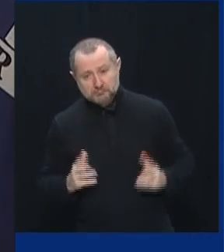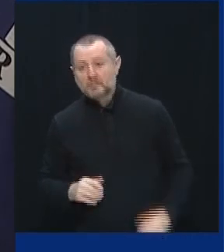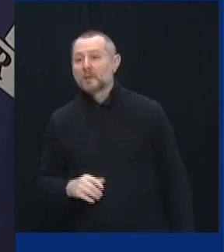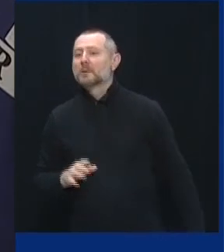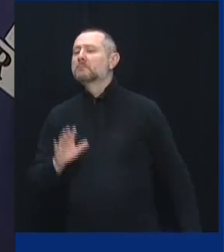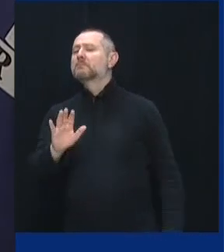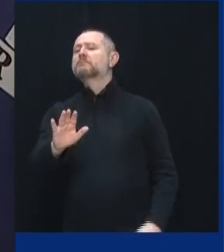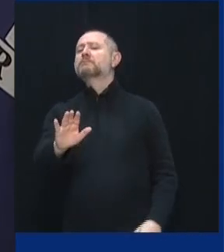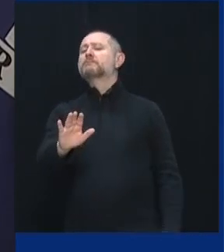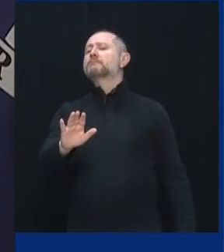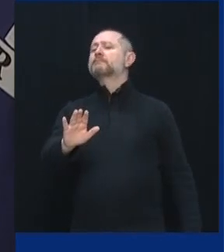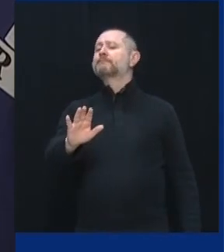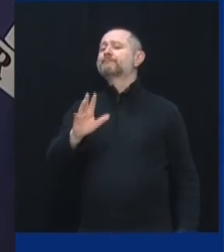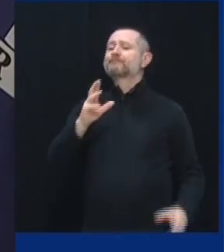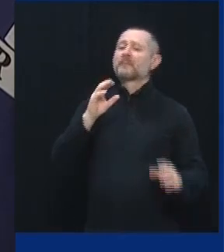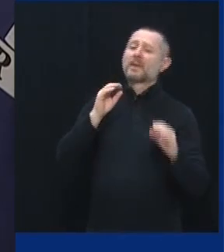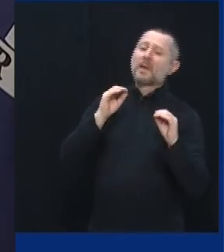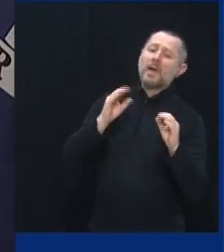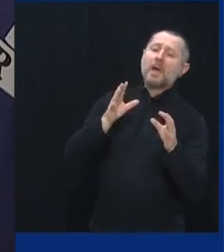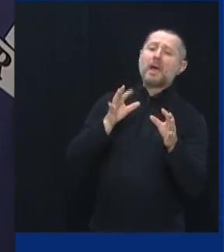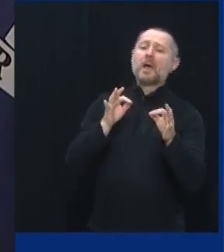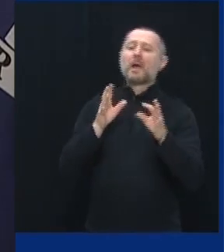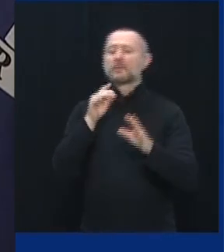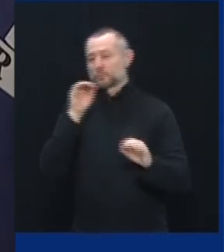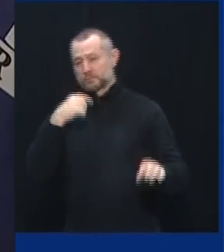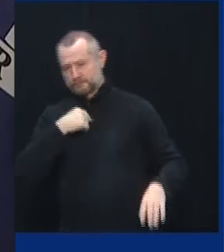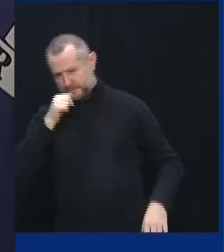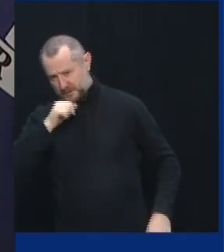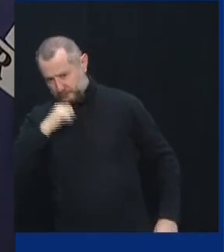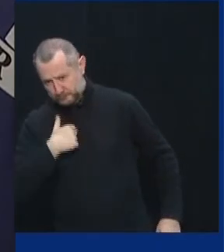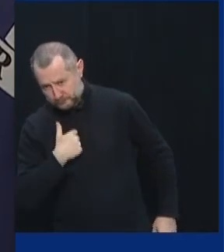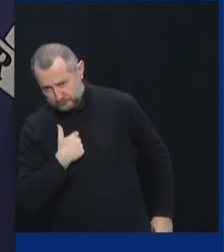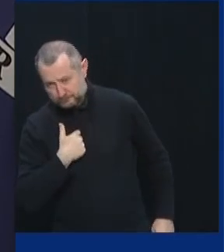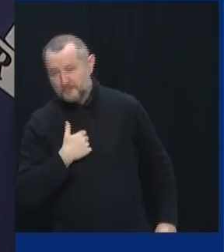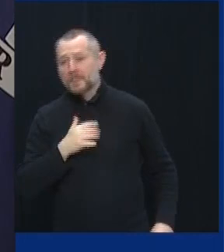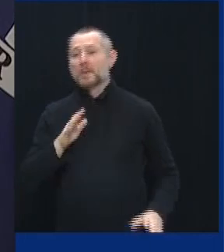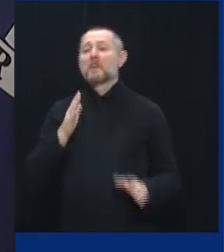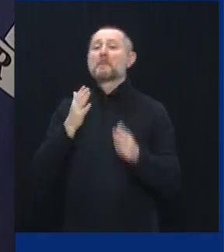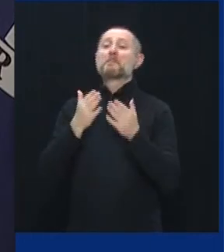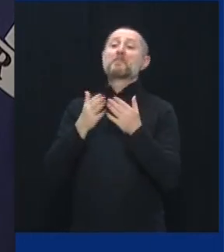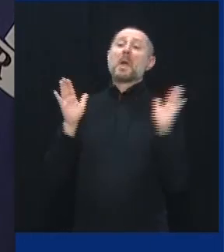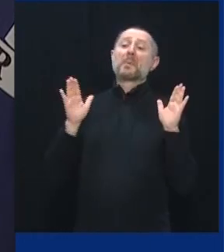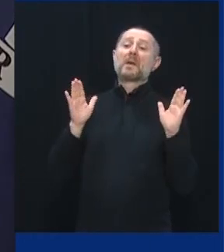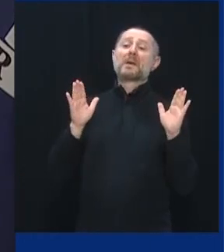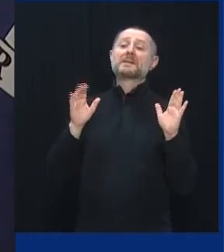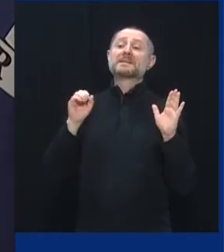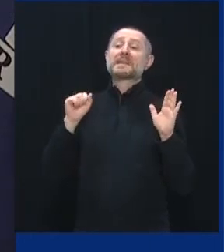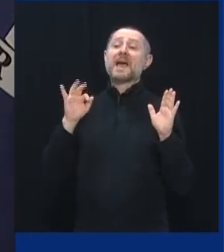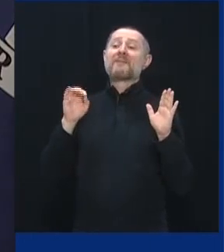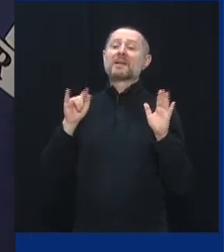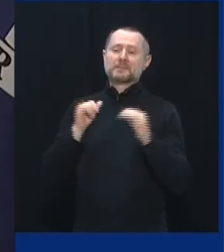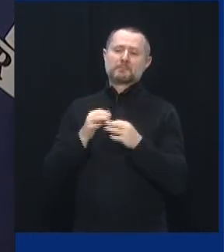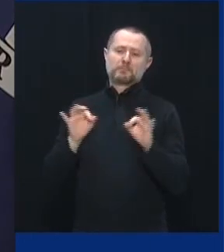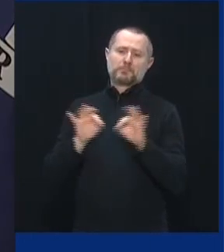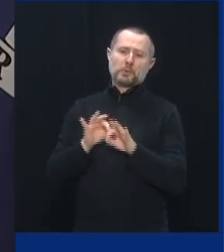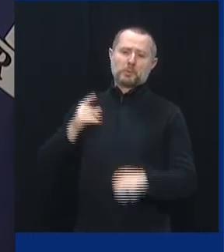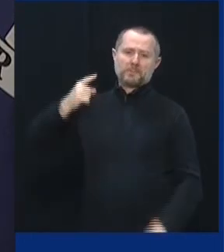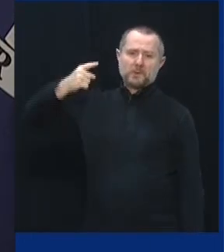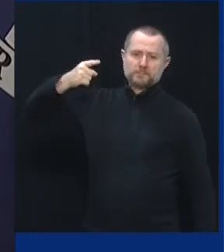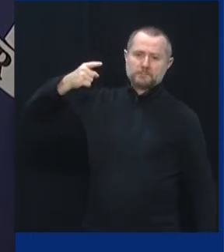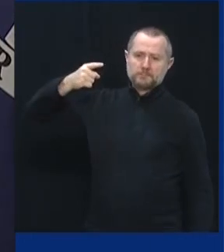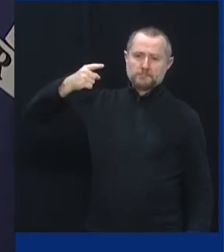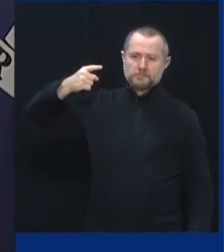impatience. But public safety comes first. And it wasn't worth the risk to have people out on the roads